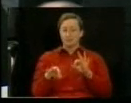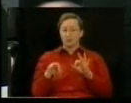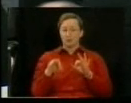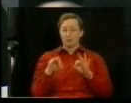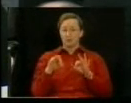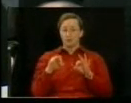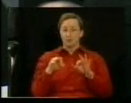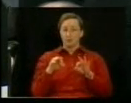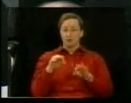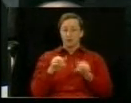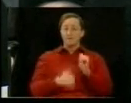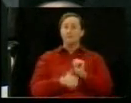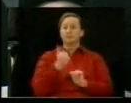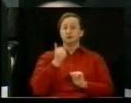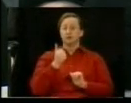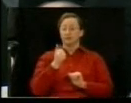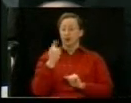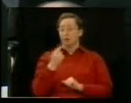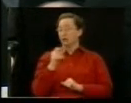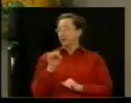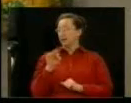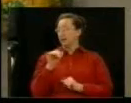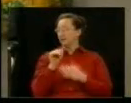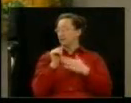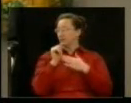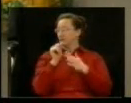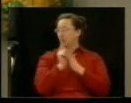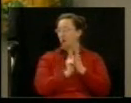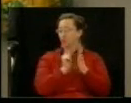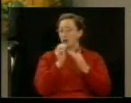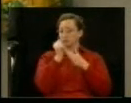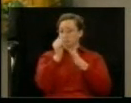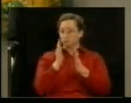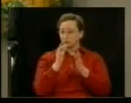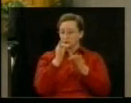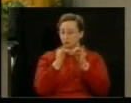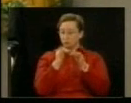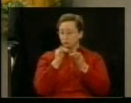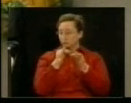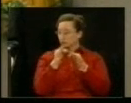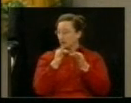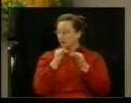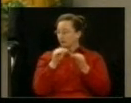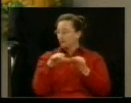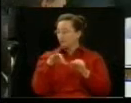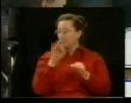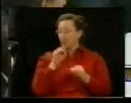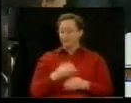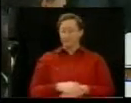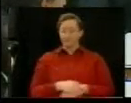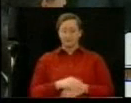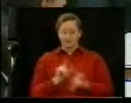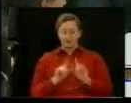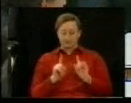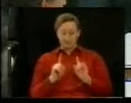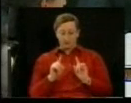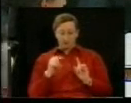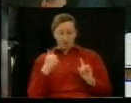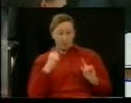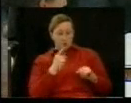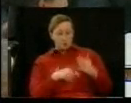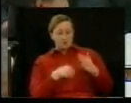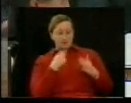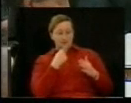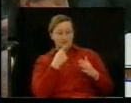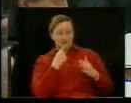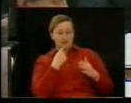unless the law director has found something different. Well, what our legislative delegation has said is that they